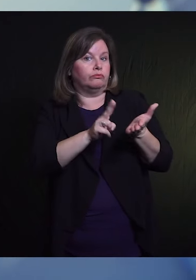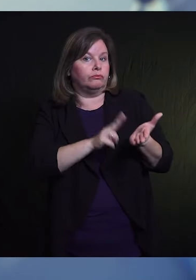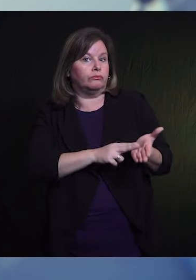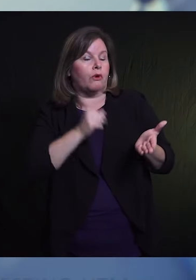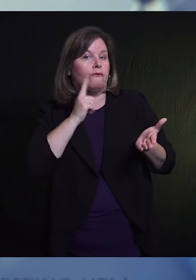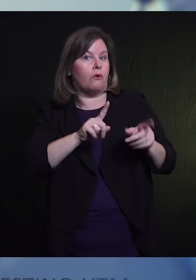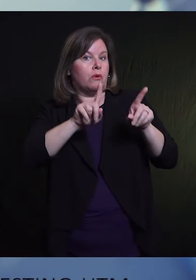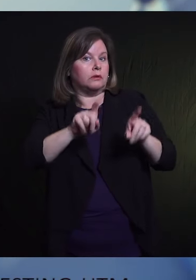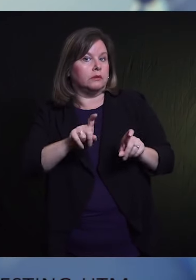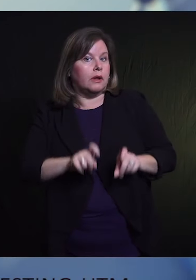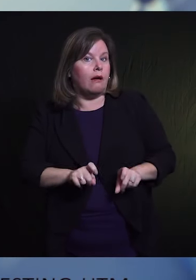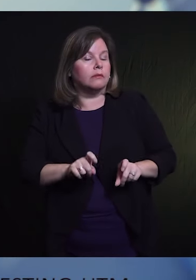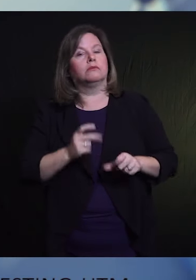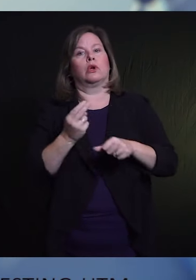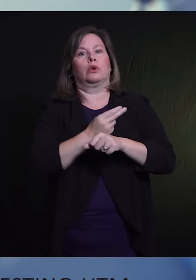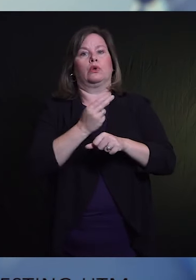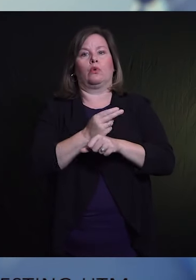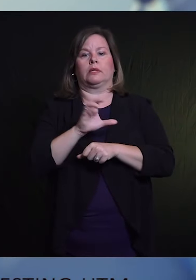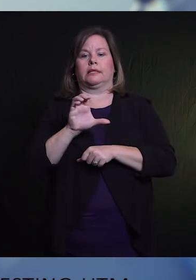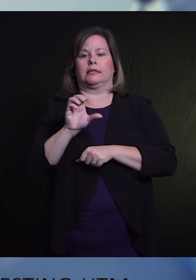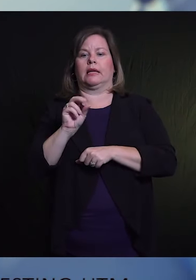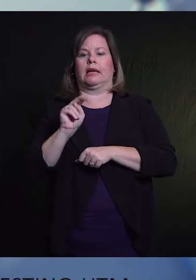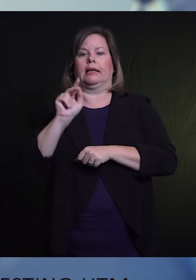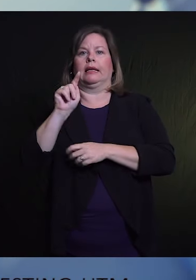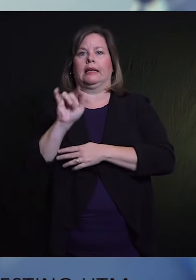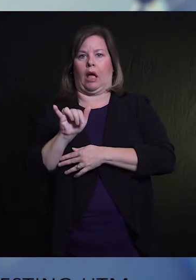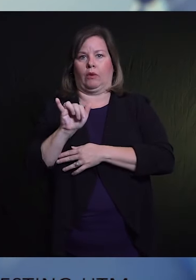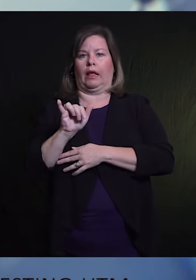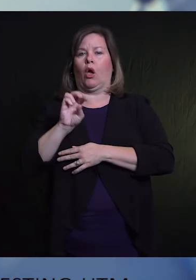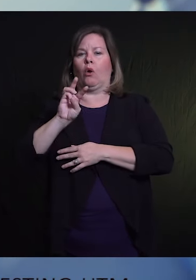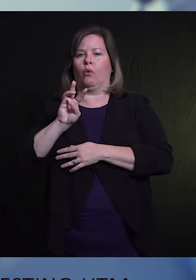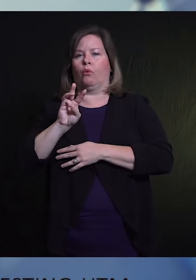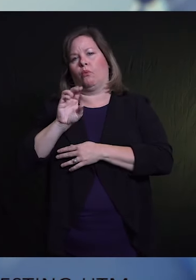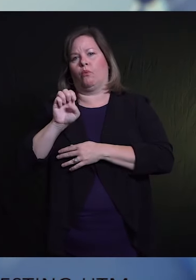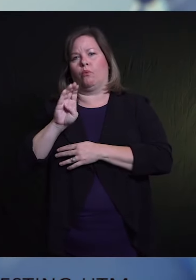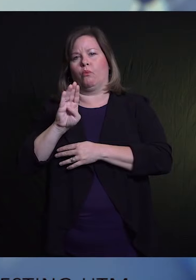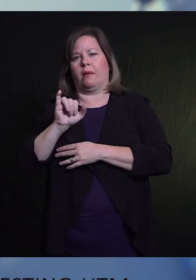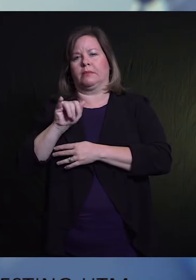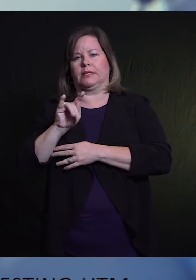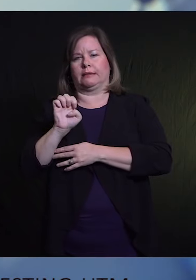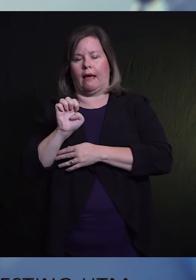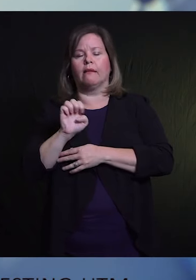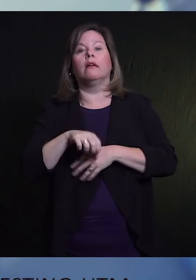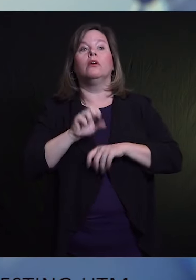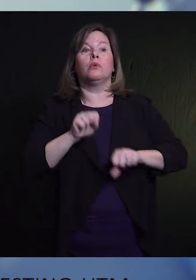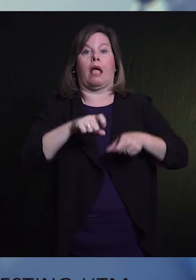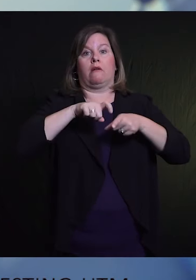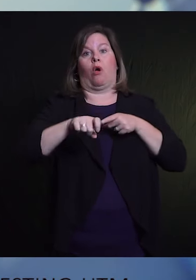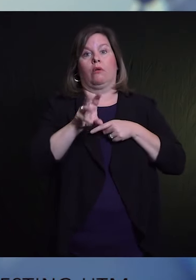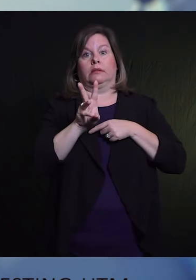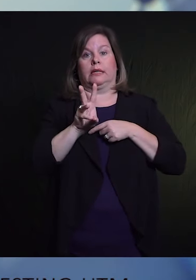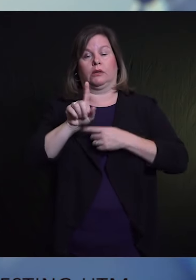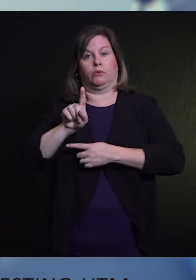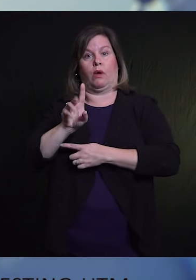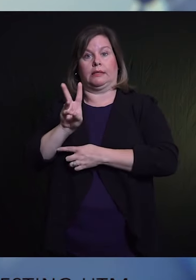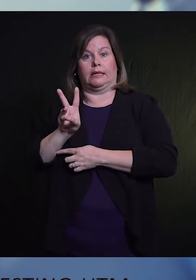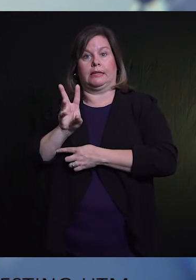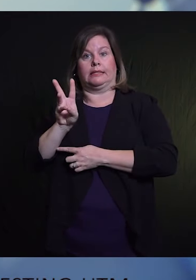to our county website, which will list on this posting, or by calling